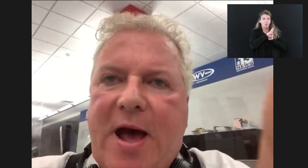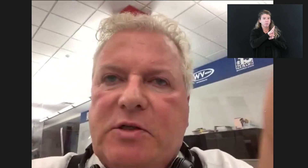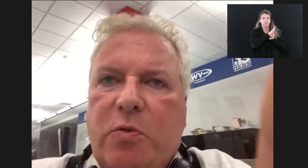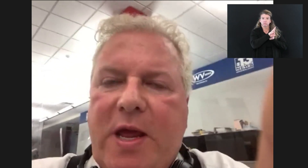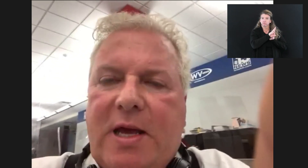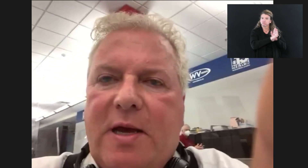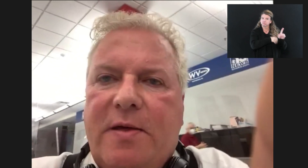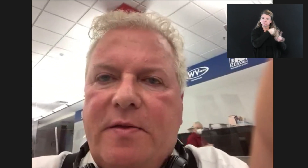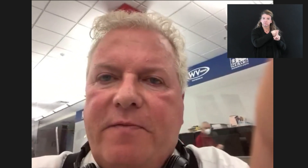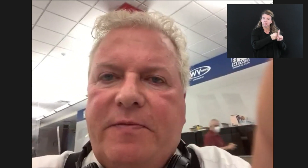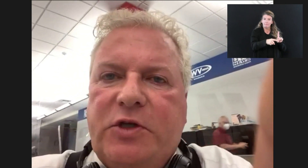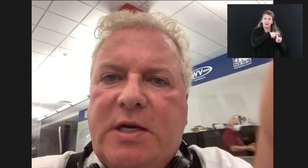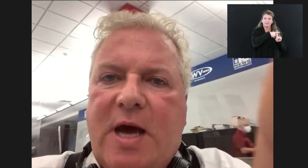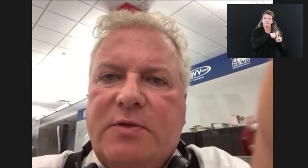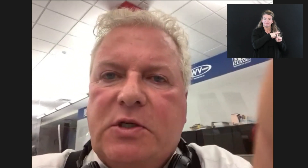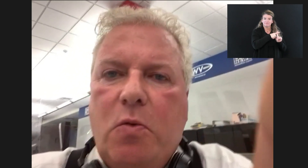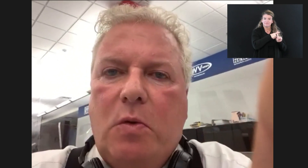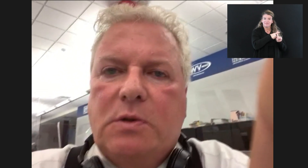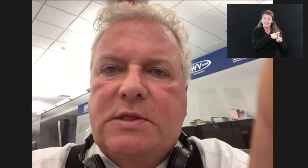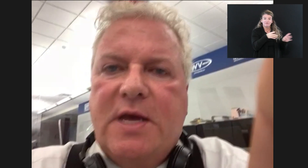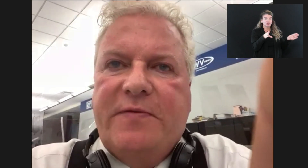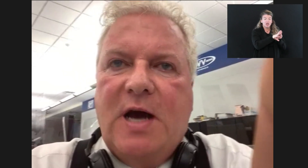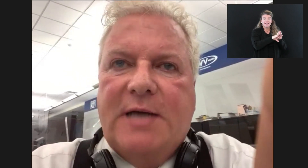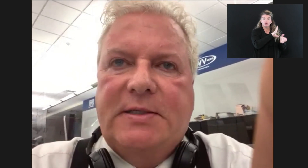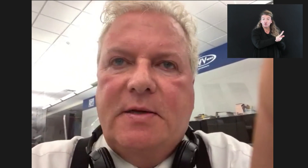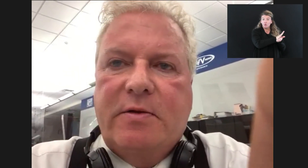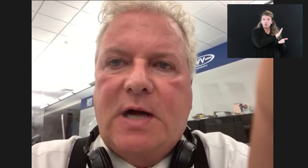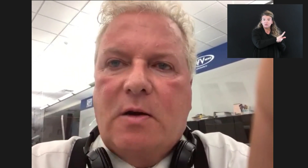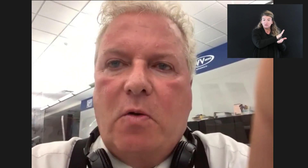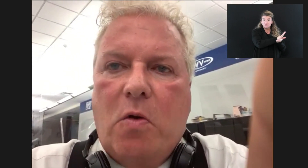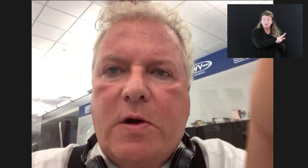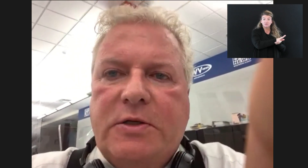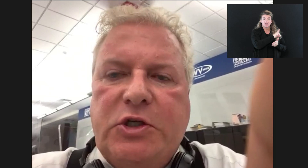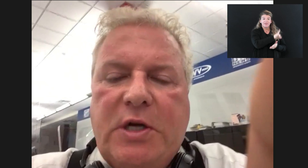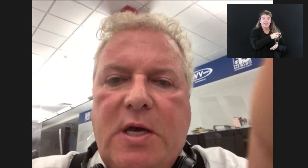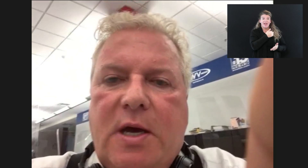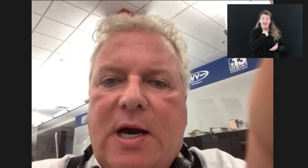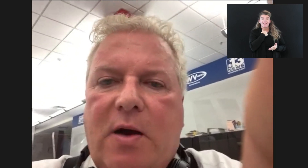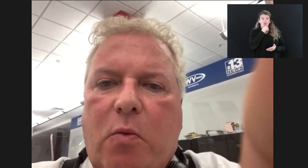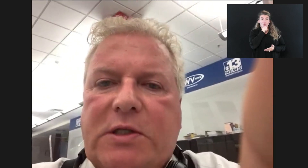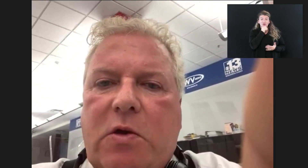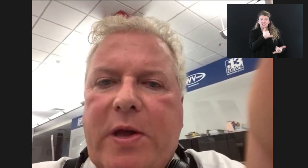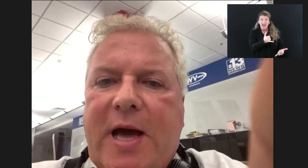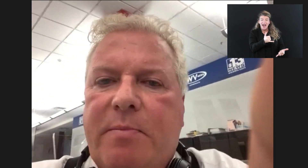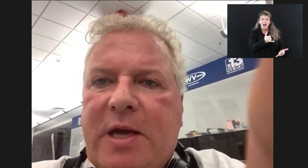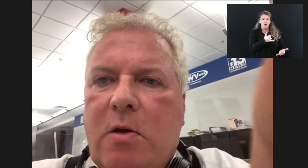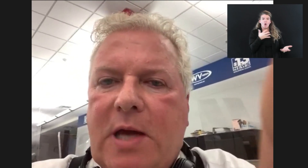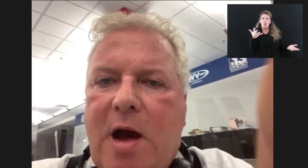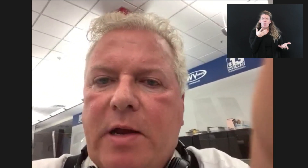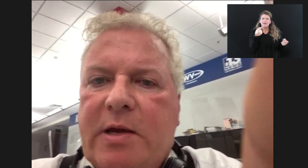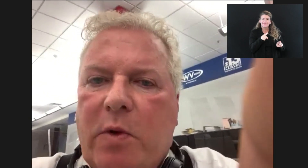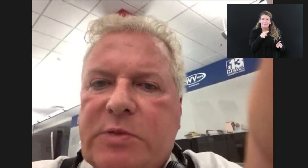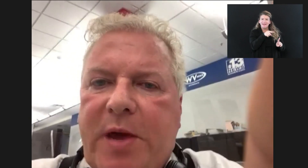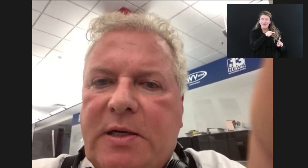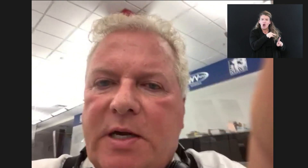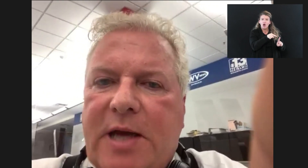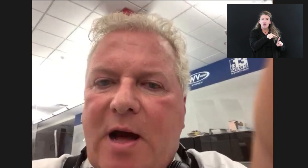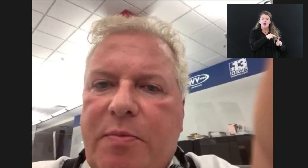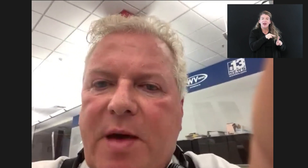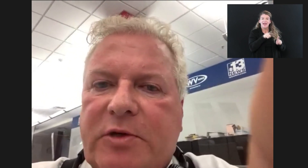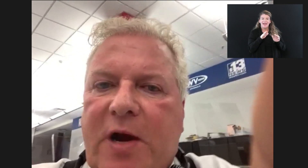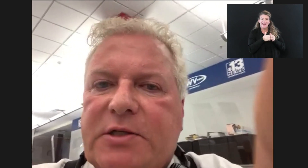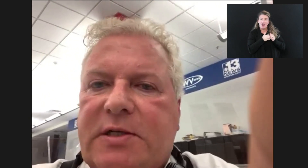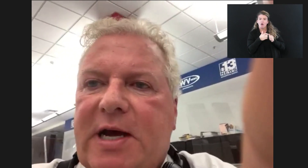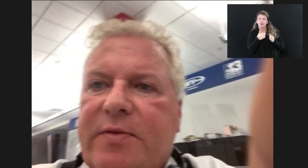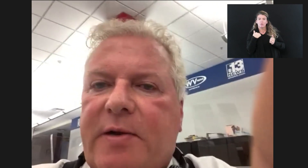in the past week. They've shut down the schools. They've got their color orange. What's going on in Mingo County and what's being done to